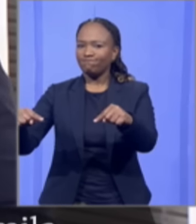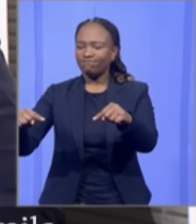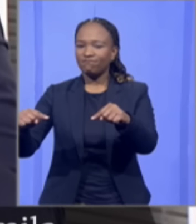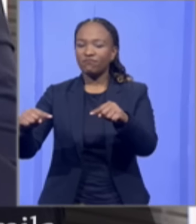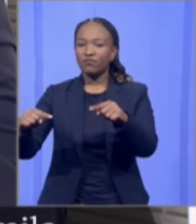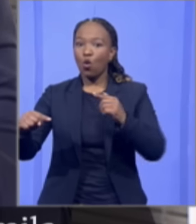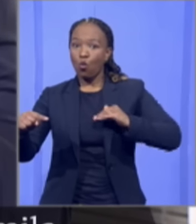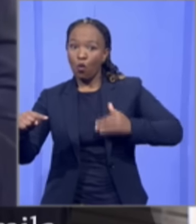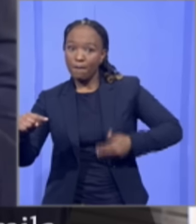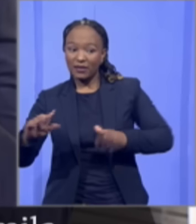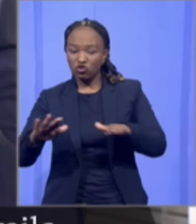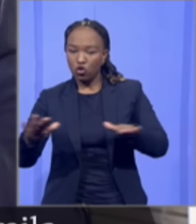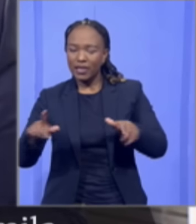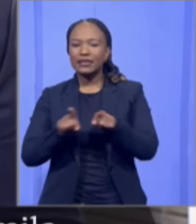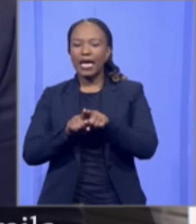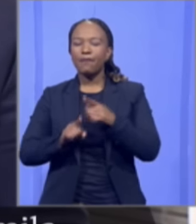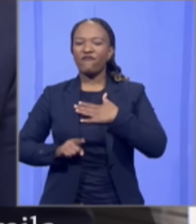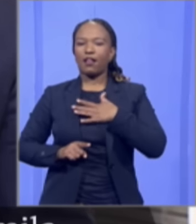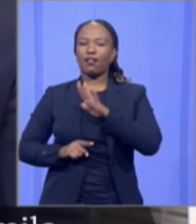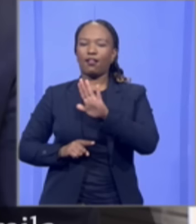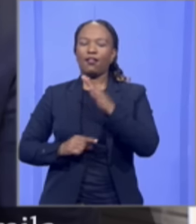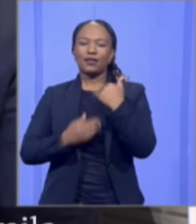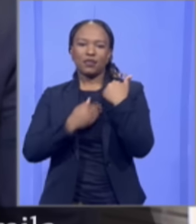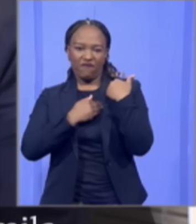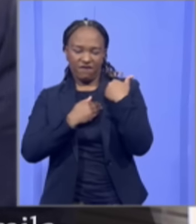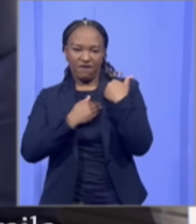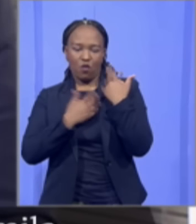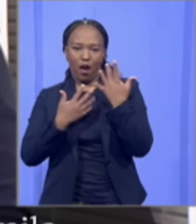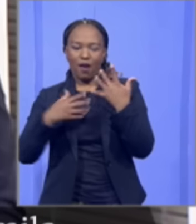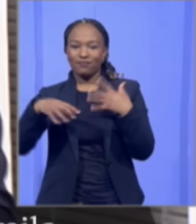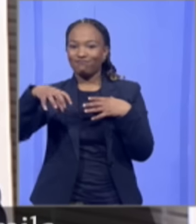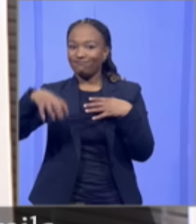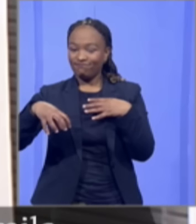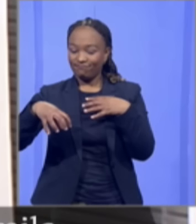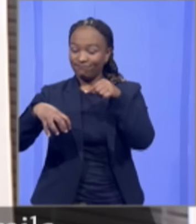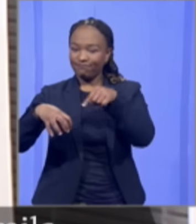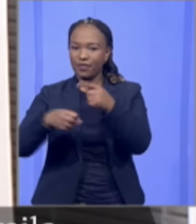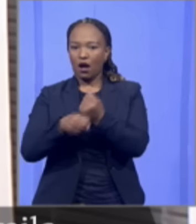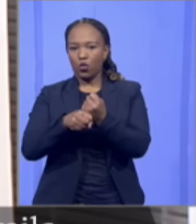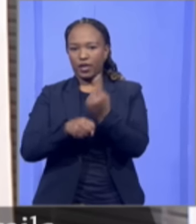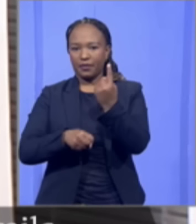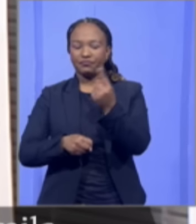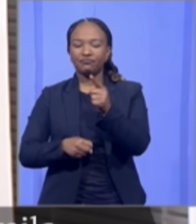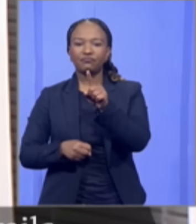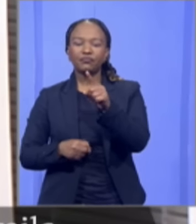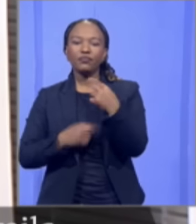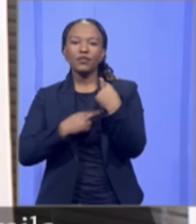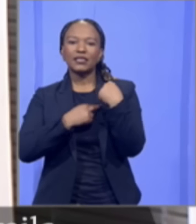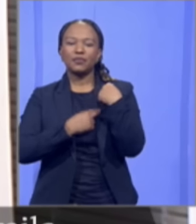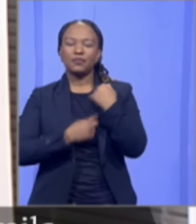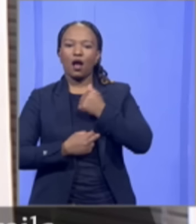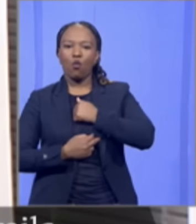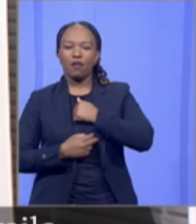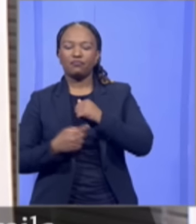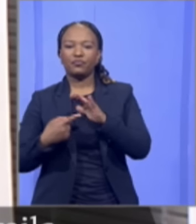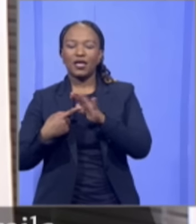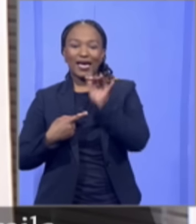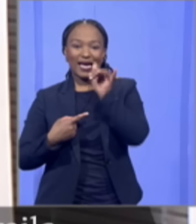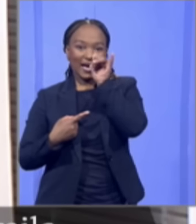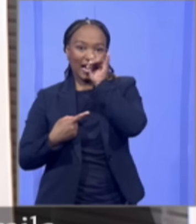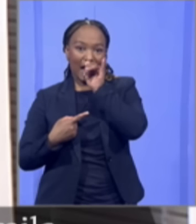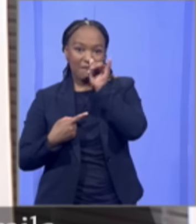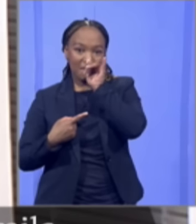and children. Our mandate is simple. Crime, corruption, and lawlessness